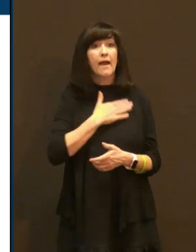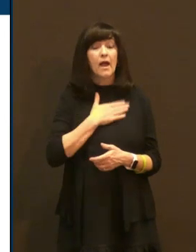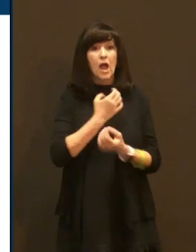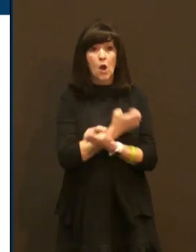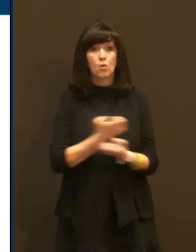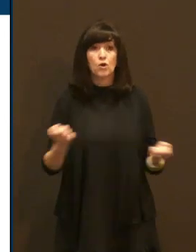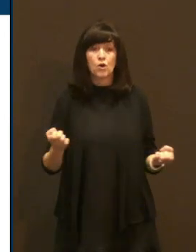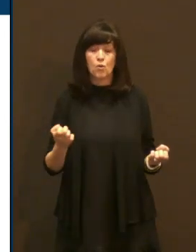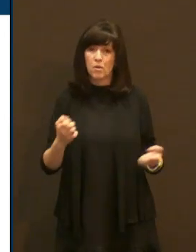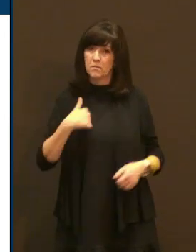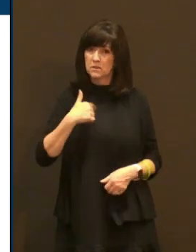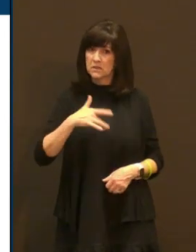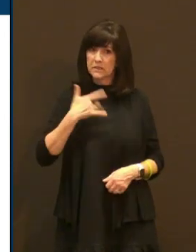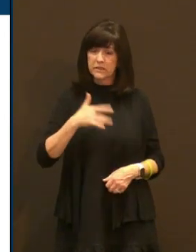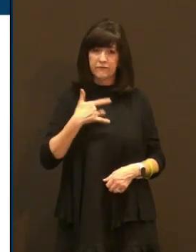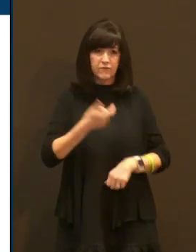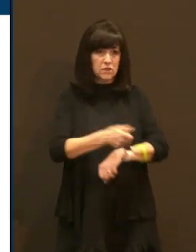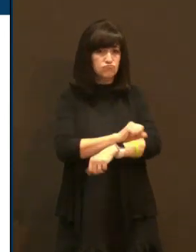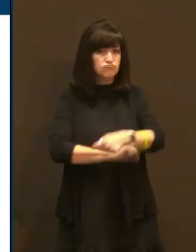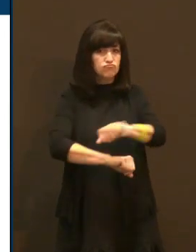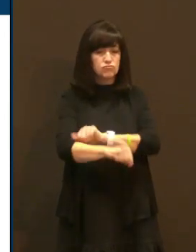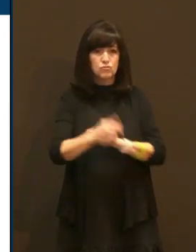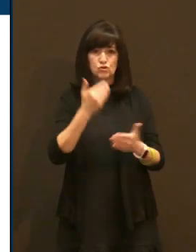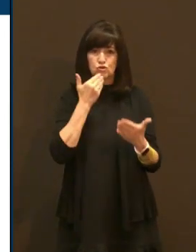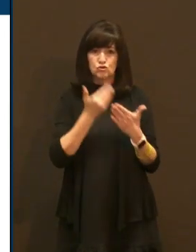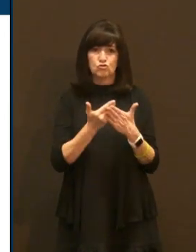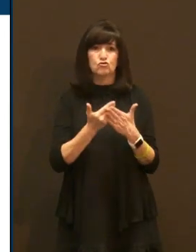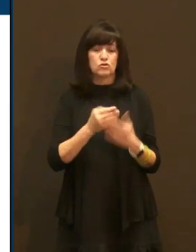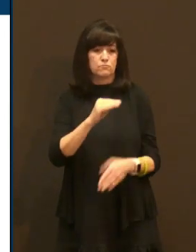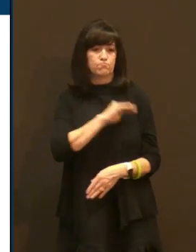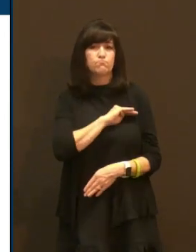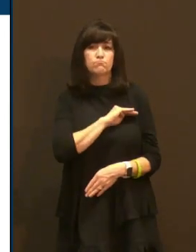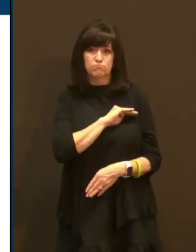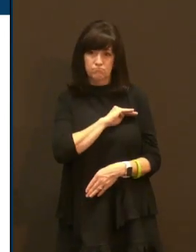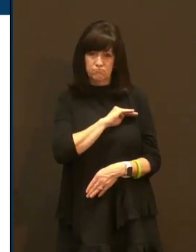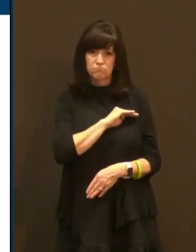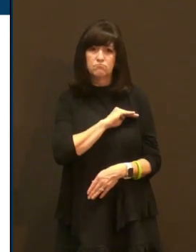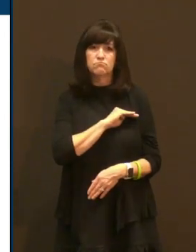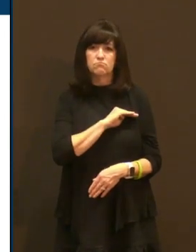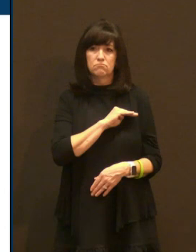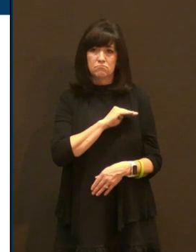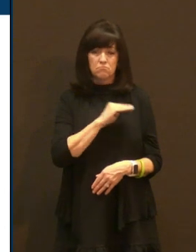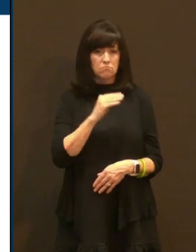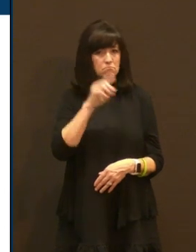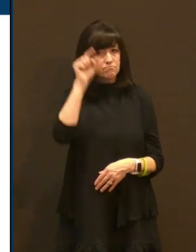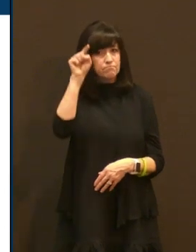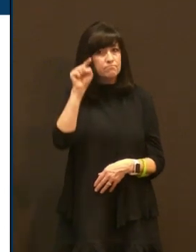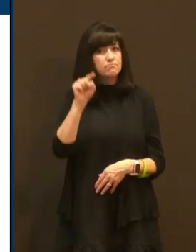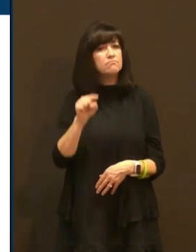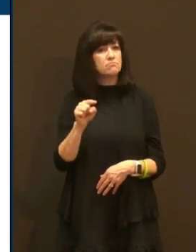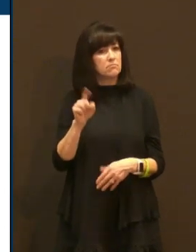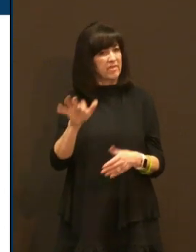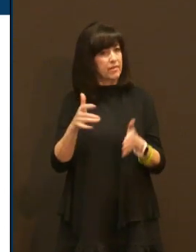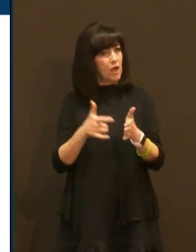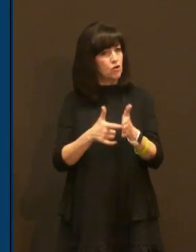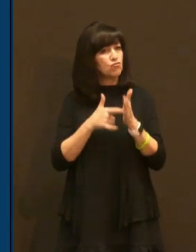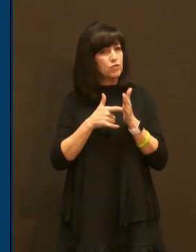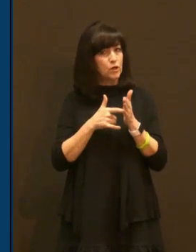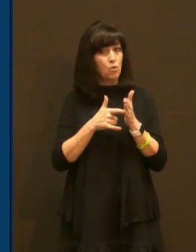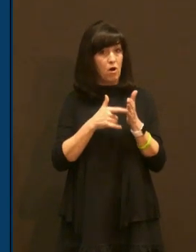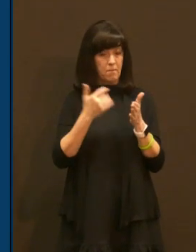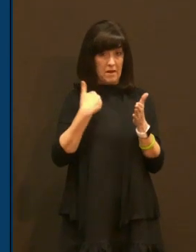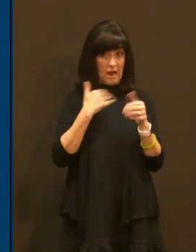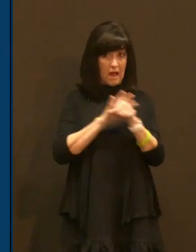to PPE, and we're happy about that. This is something we'll continue to look at. It's a requirement for moving to phase